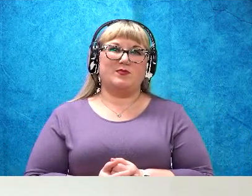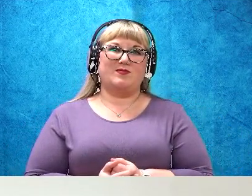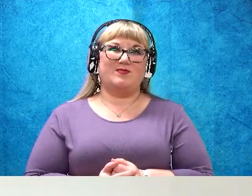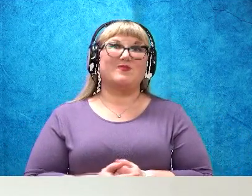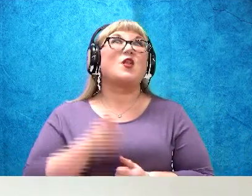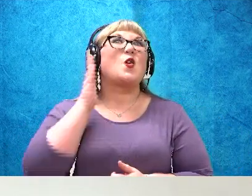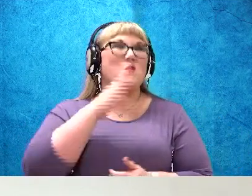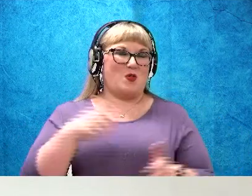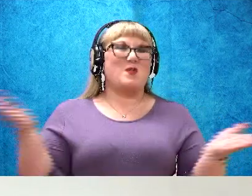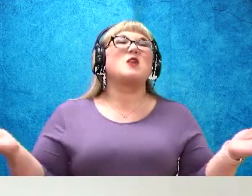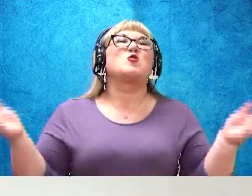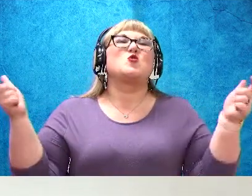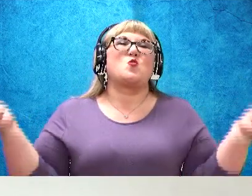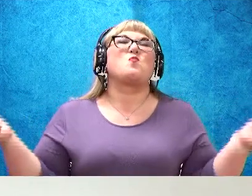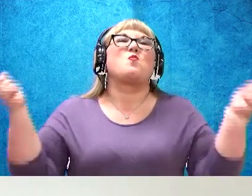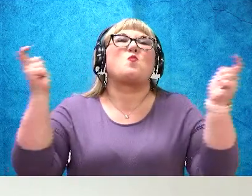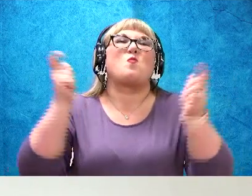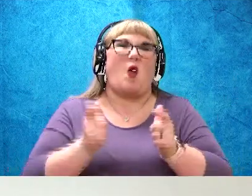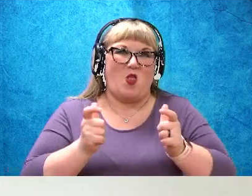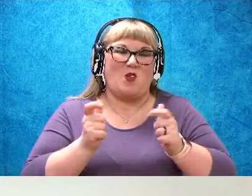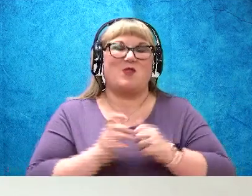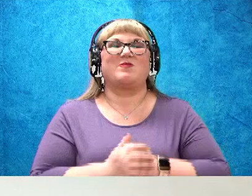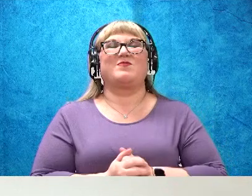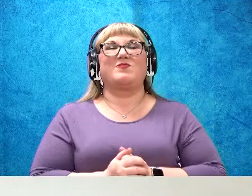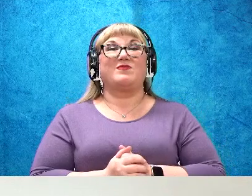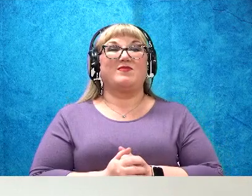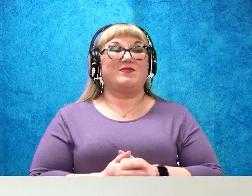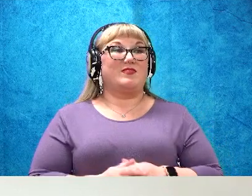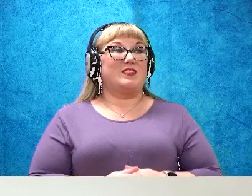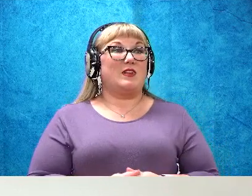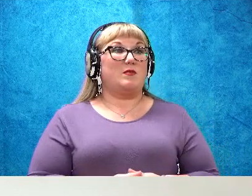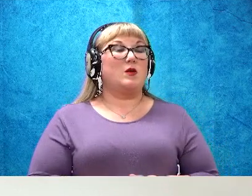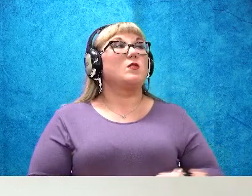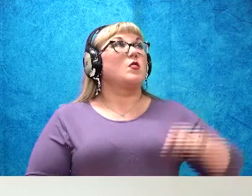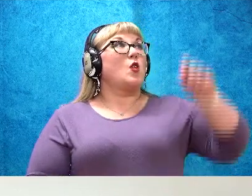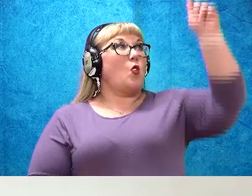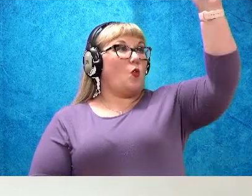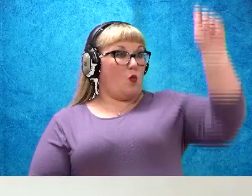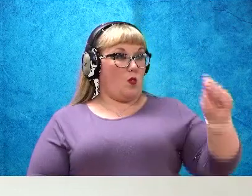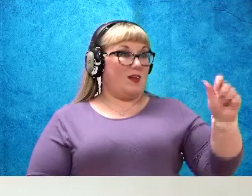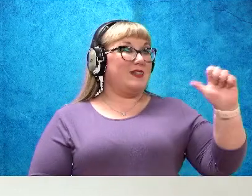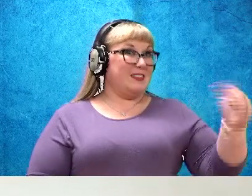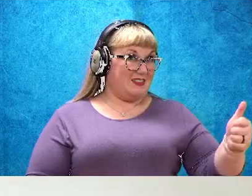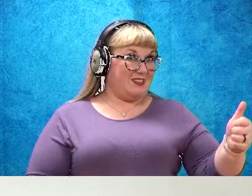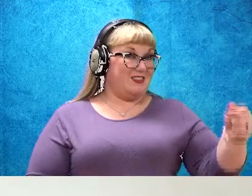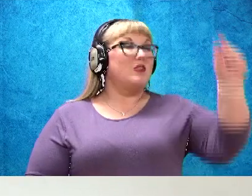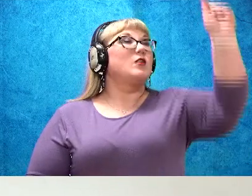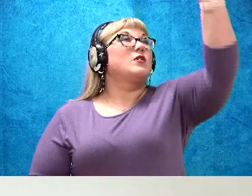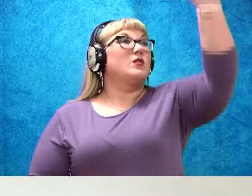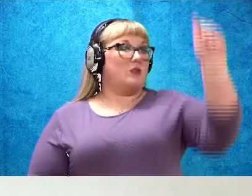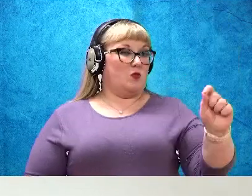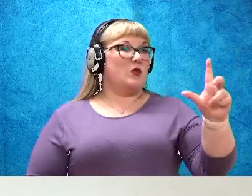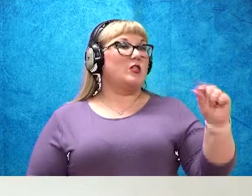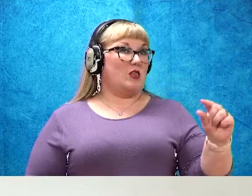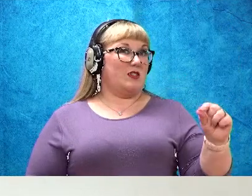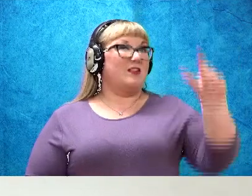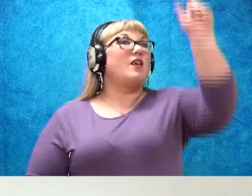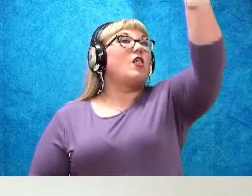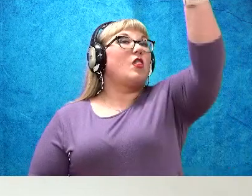to get smaller. So let's write out our 63 one more time. 10,